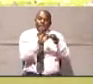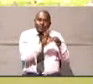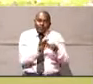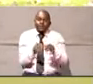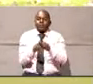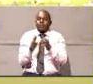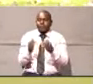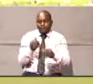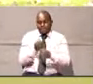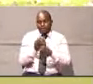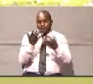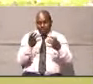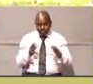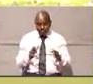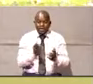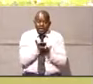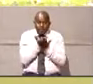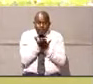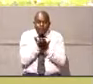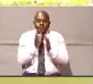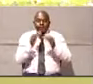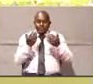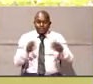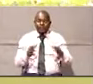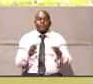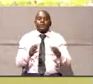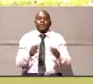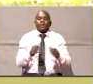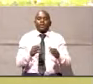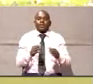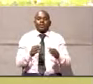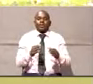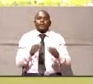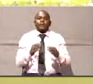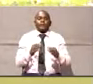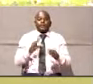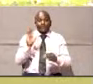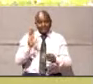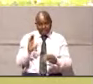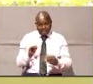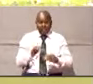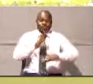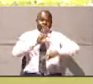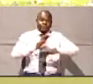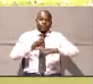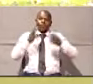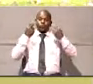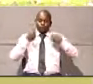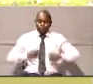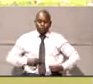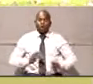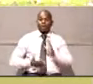now when it is done, when the Holy Communion is done, then the chancellor of the province, who is a lawyer by